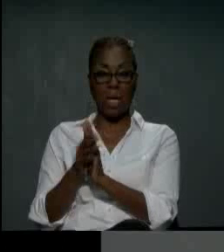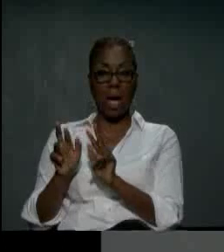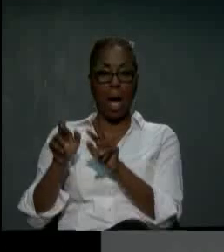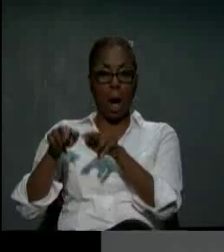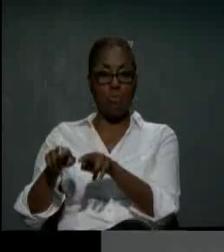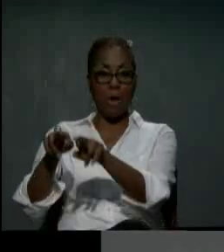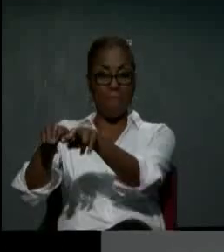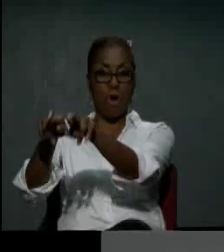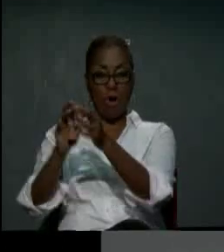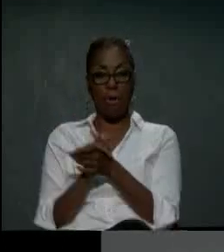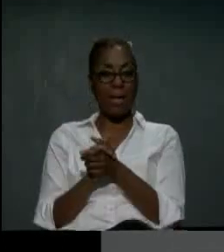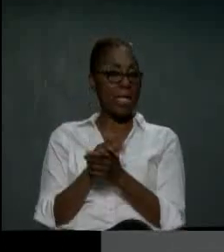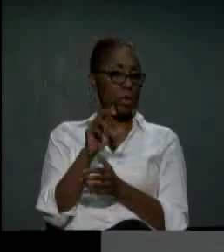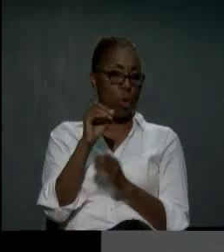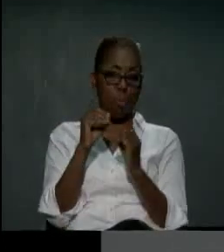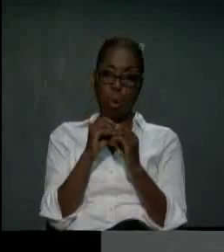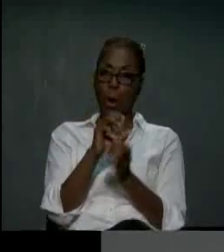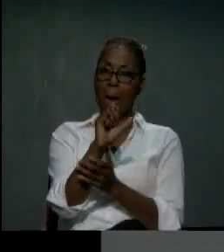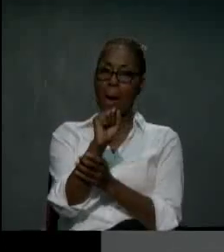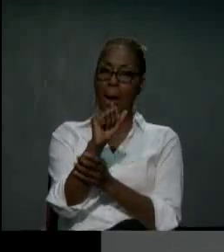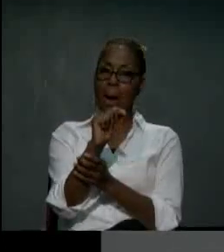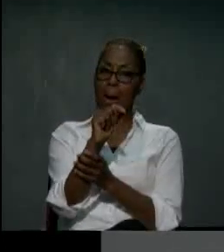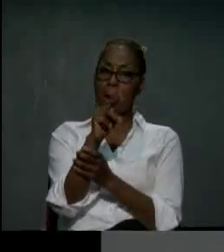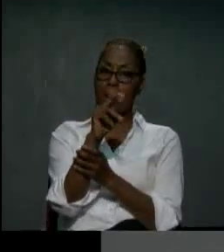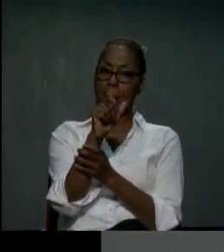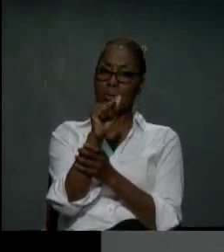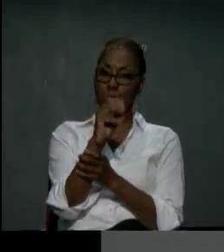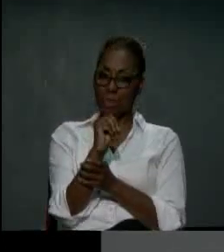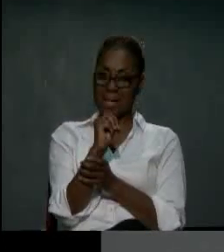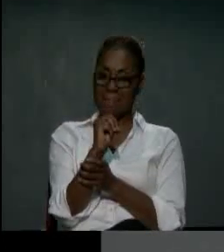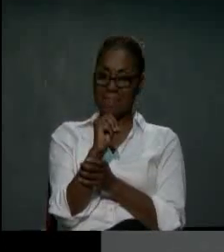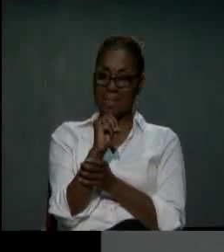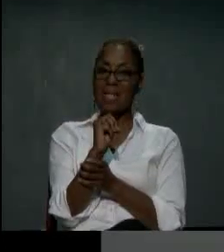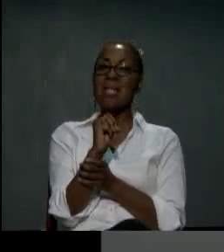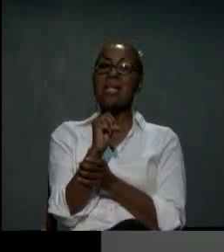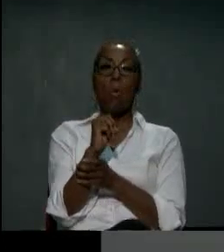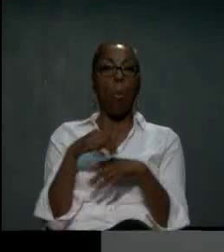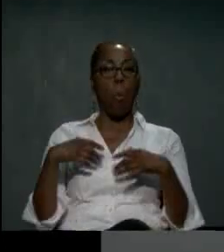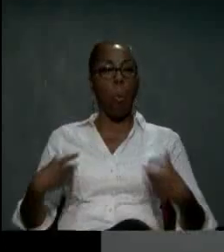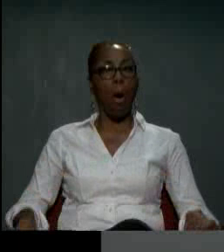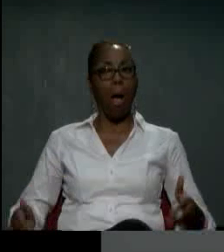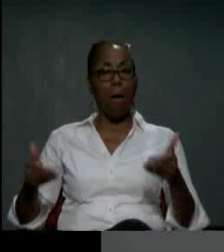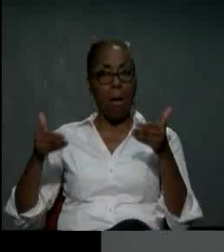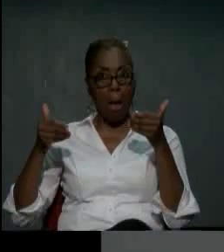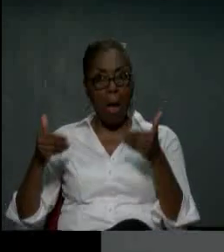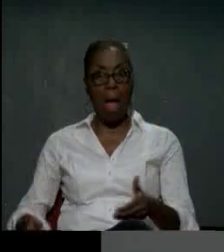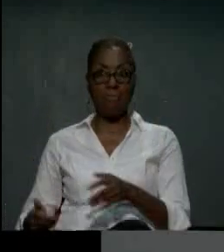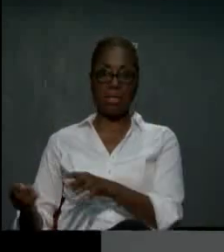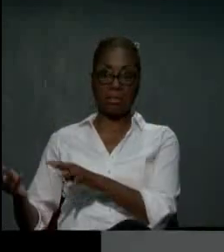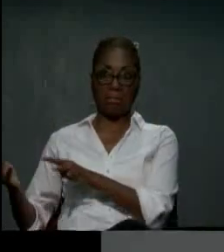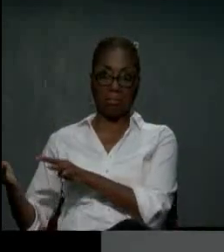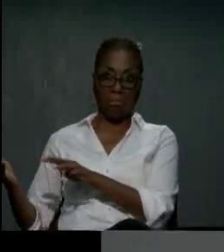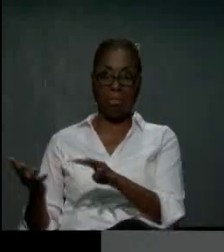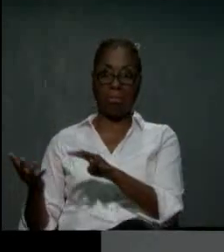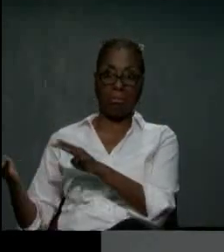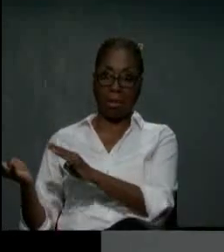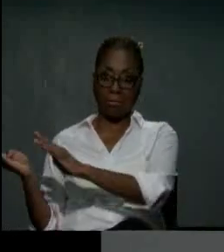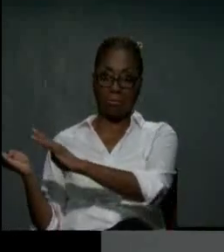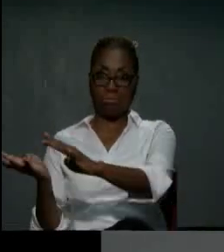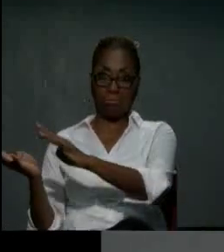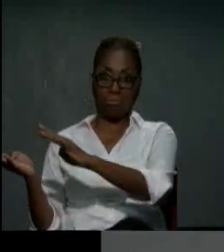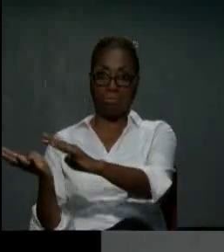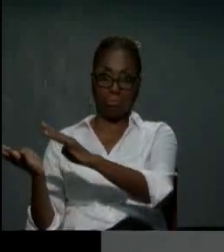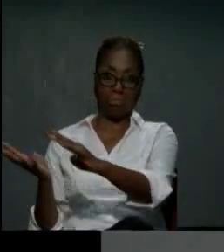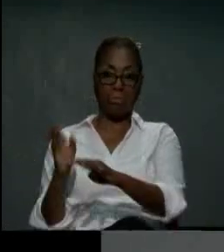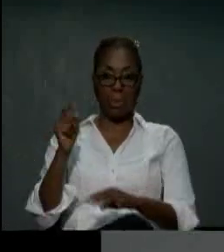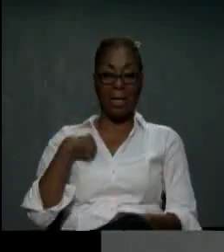no longer a stream, and it comes in torrents. We had a